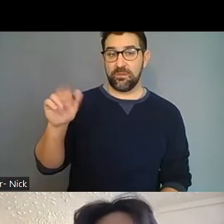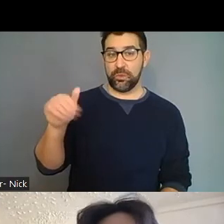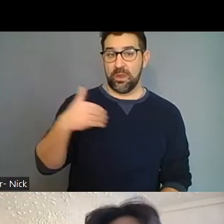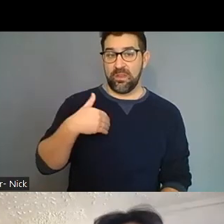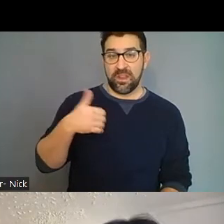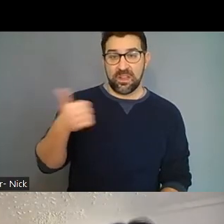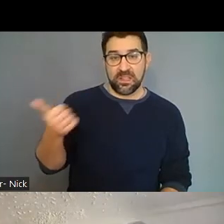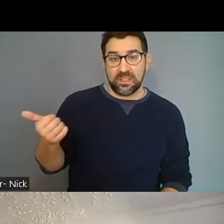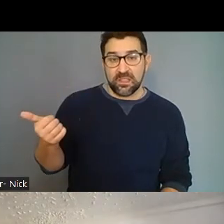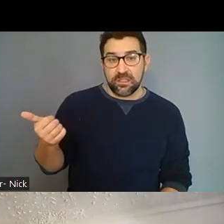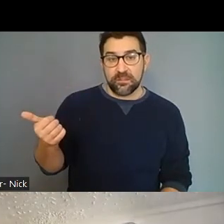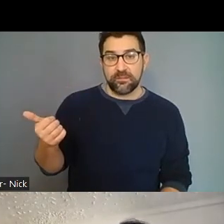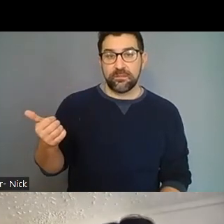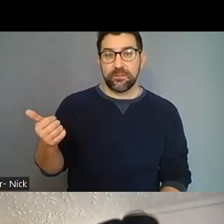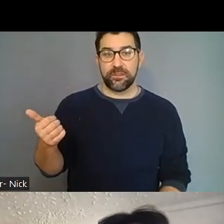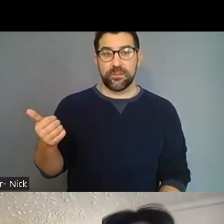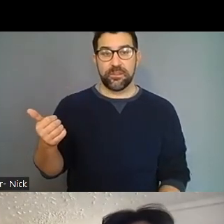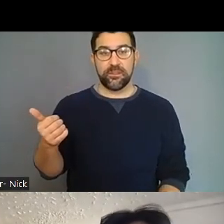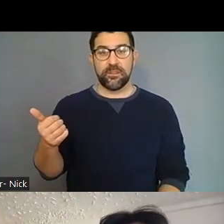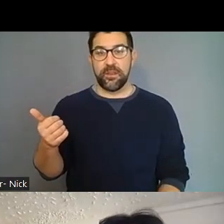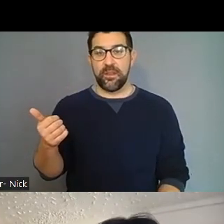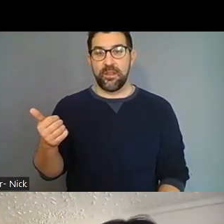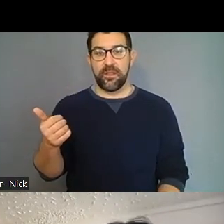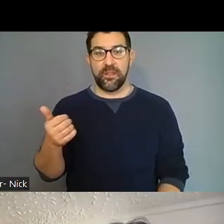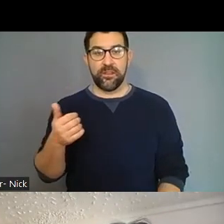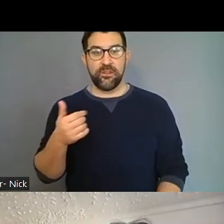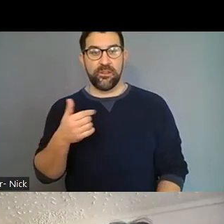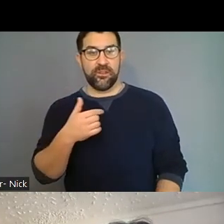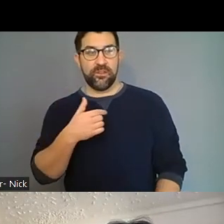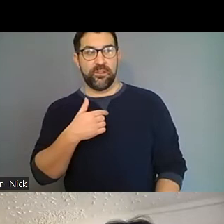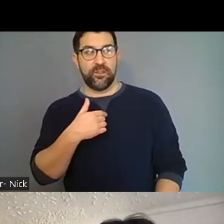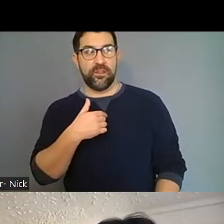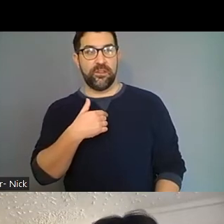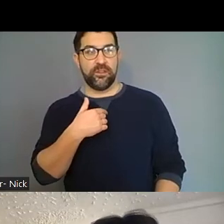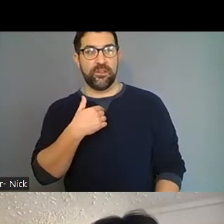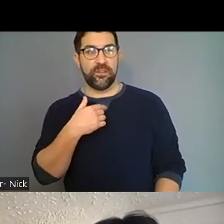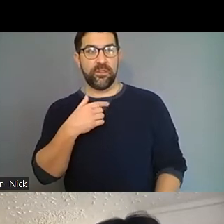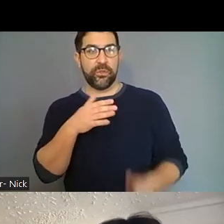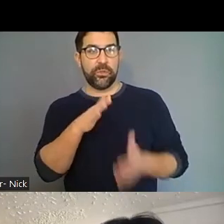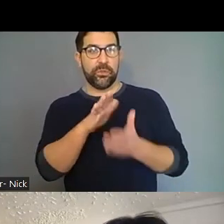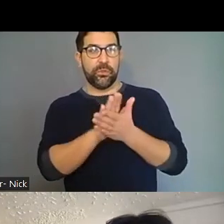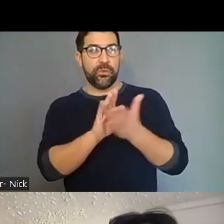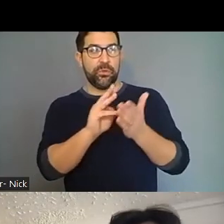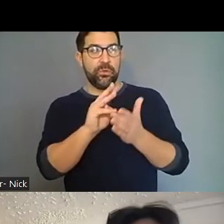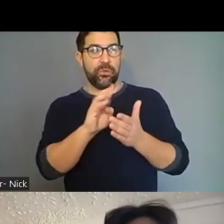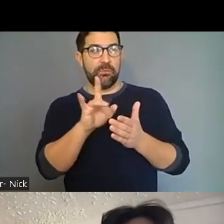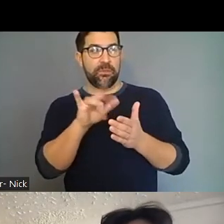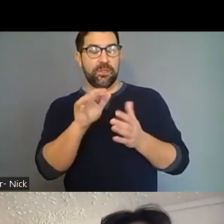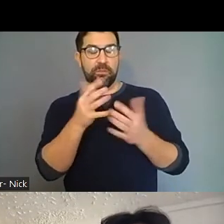to ask? Yeah, that was great. Social media in this digital age is more important than